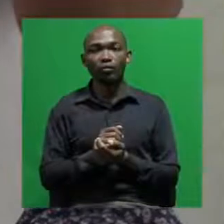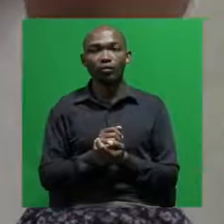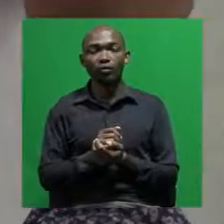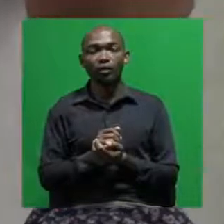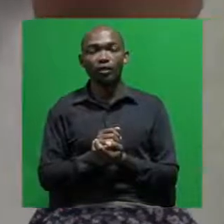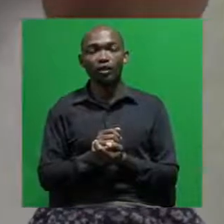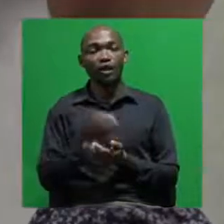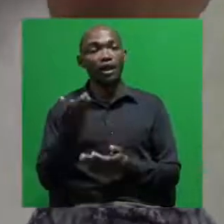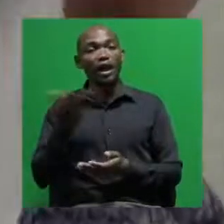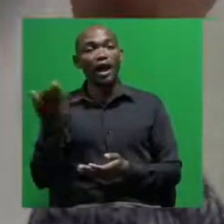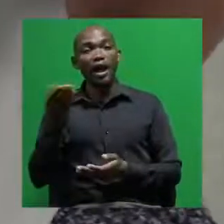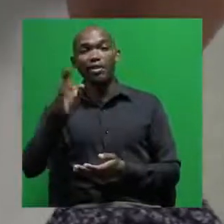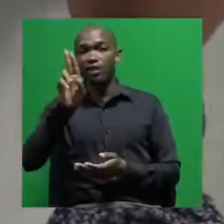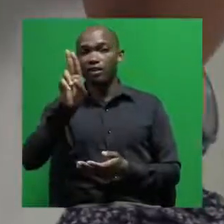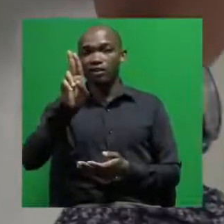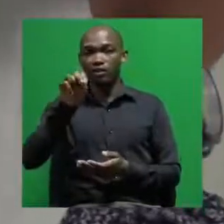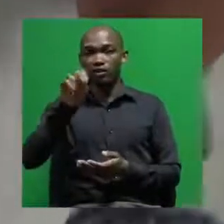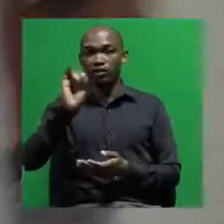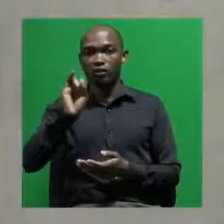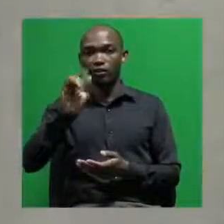other units